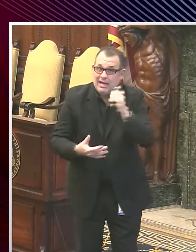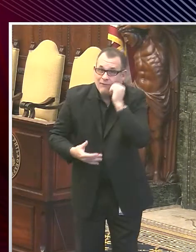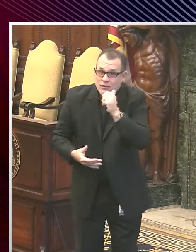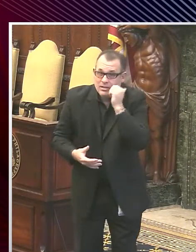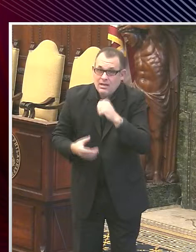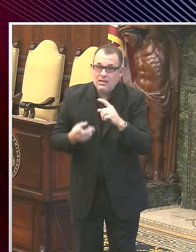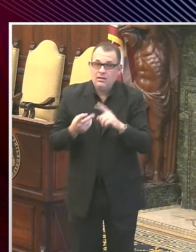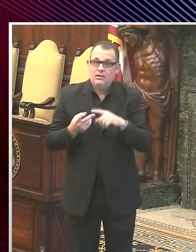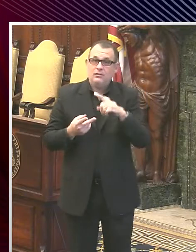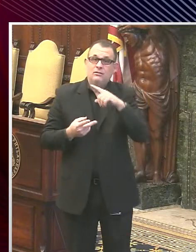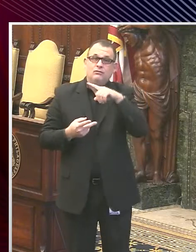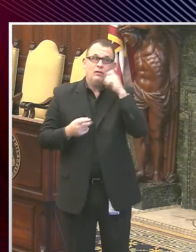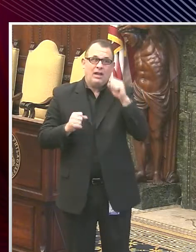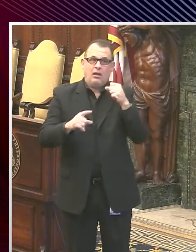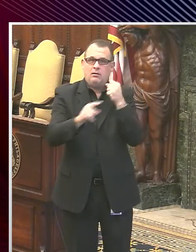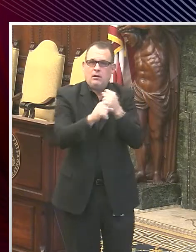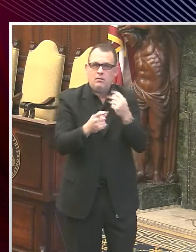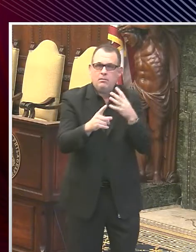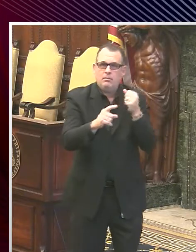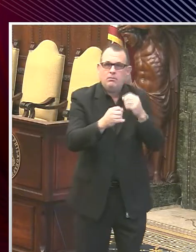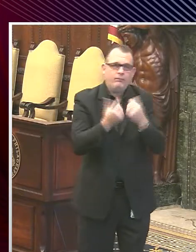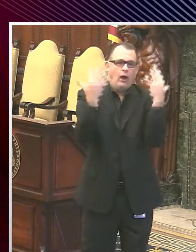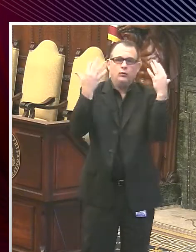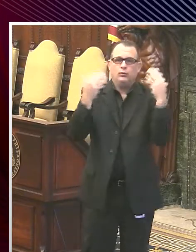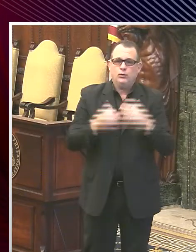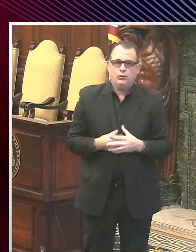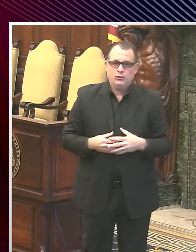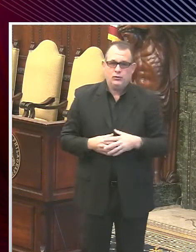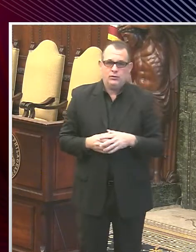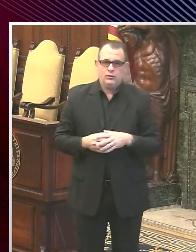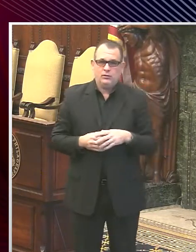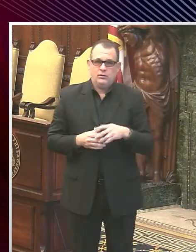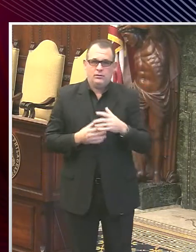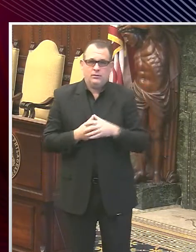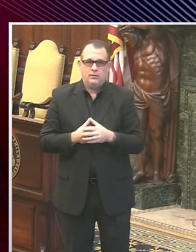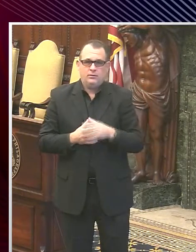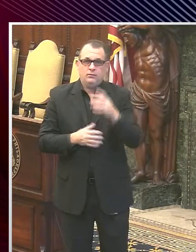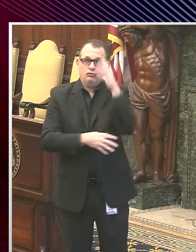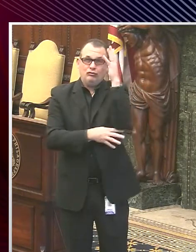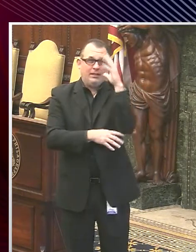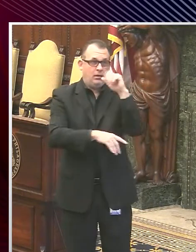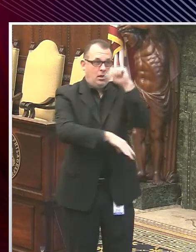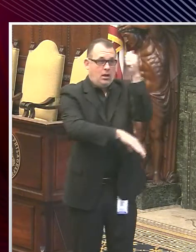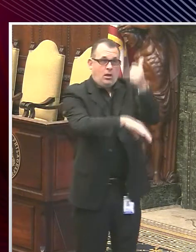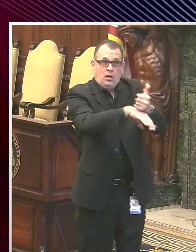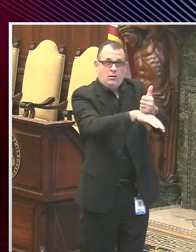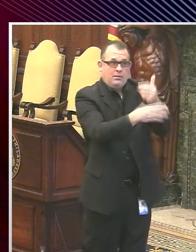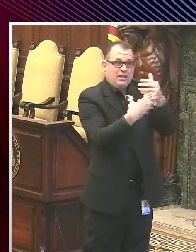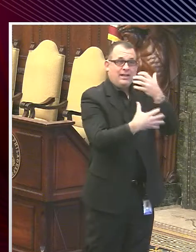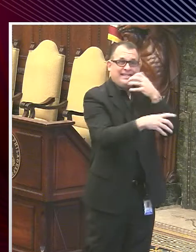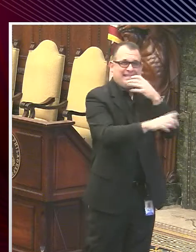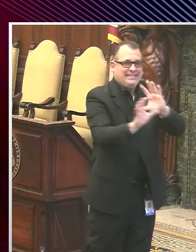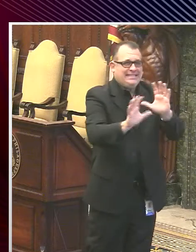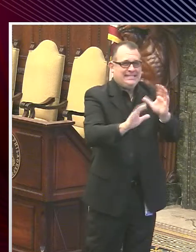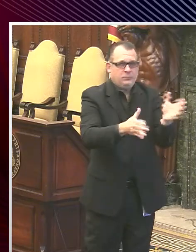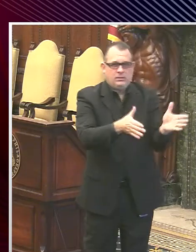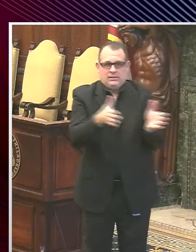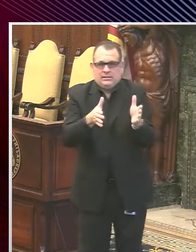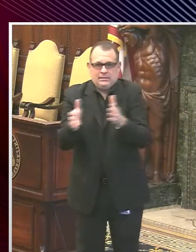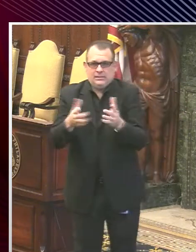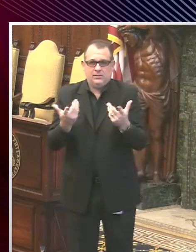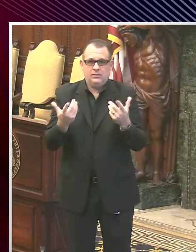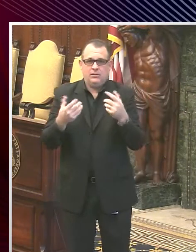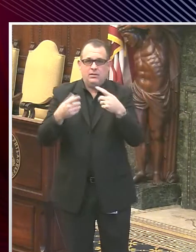heat sources. If you use tree lights, make sure they are designated for indoor use and that the cords are not frayed. And never leave lighted